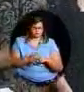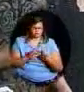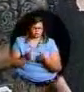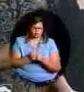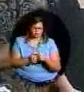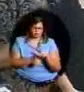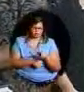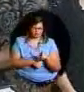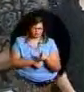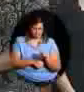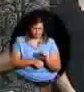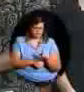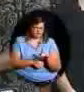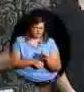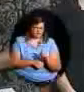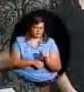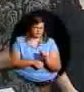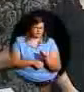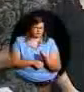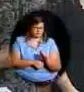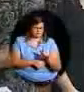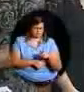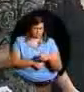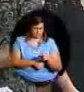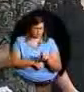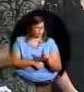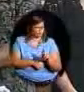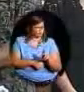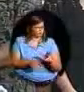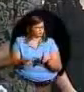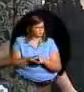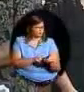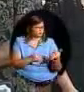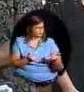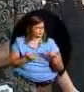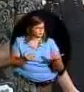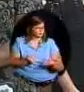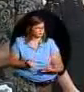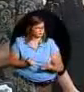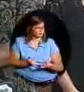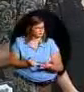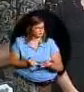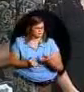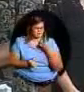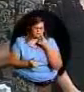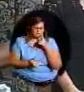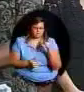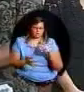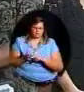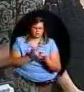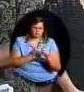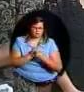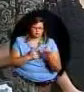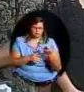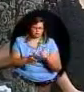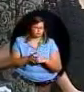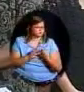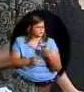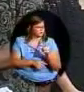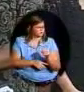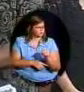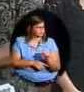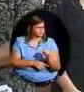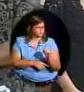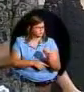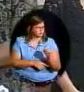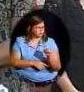Proctor, county employment specialist, who's also here tonight. And since the program's inception in 2002, more than 25